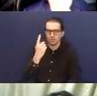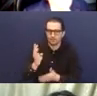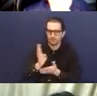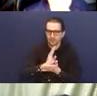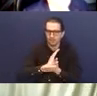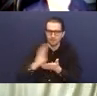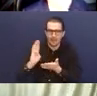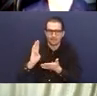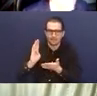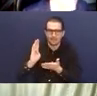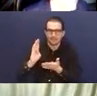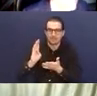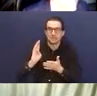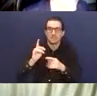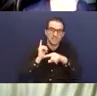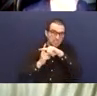of this